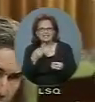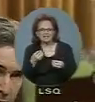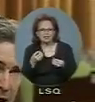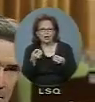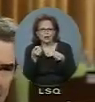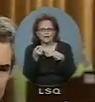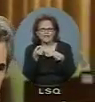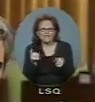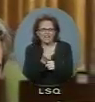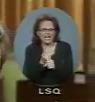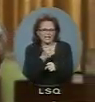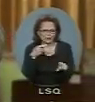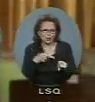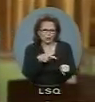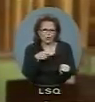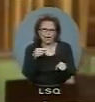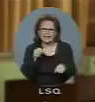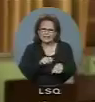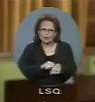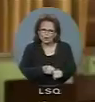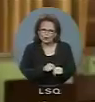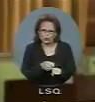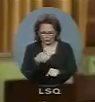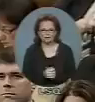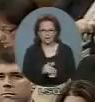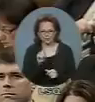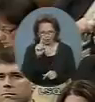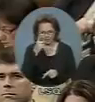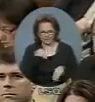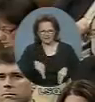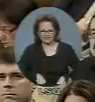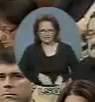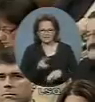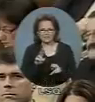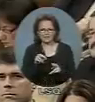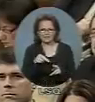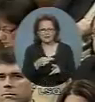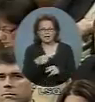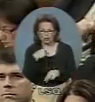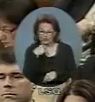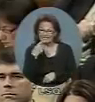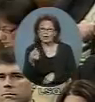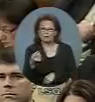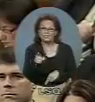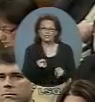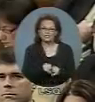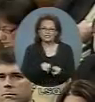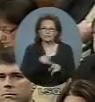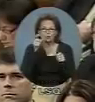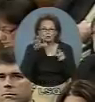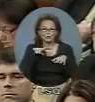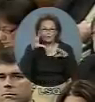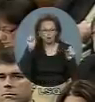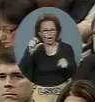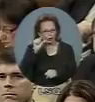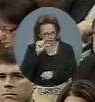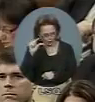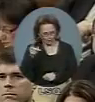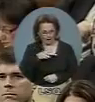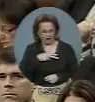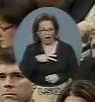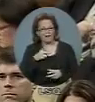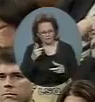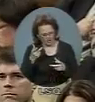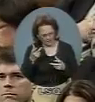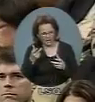he's wrong, but this farce has gone on long enough. I said this government would take the time to get the facts. Public Security has consulted